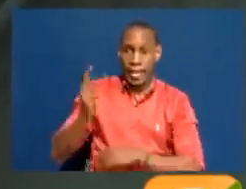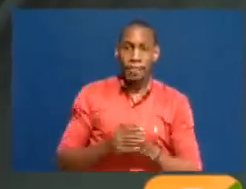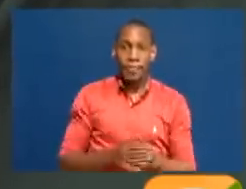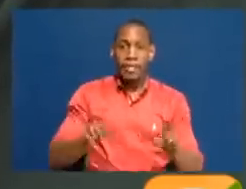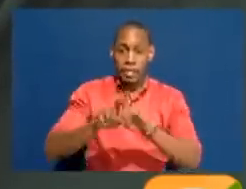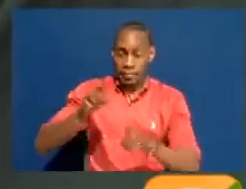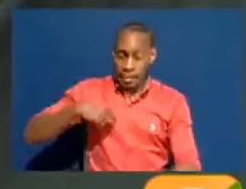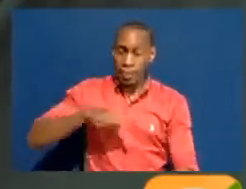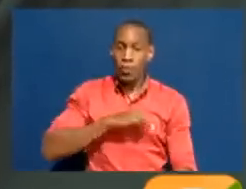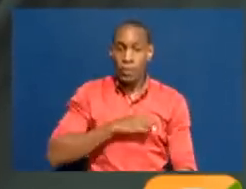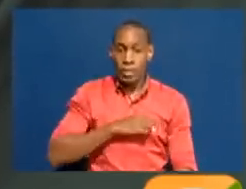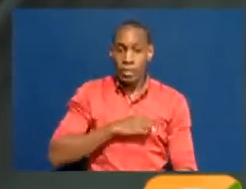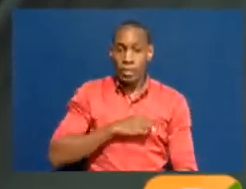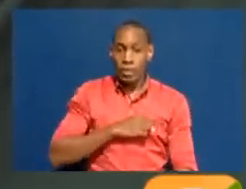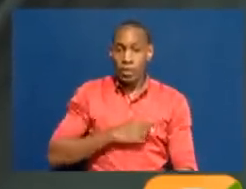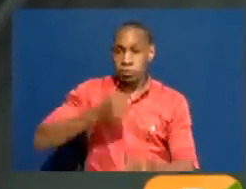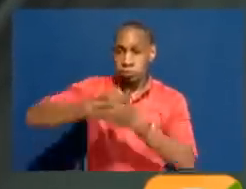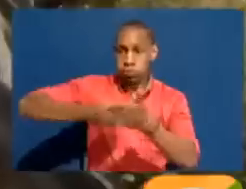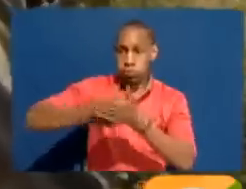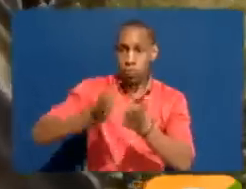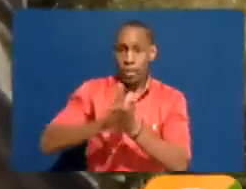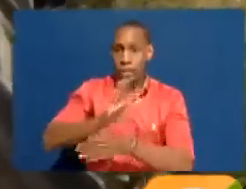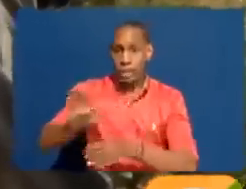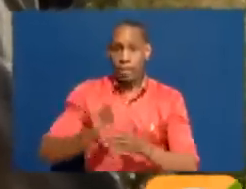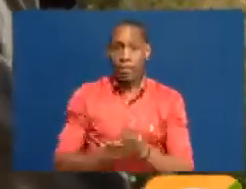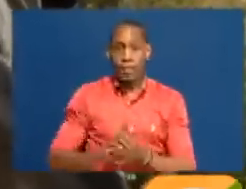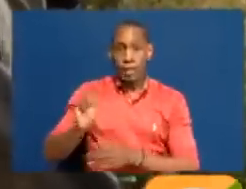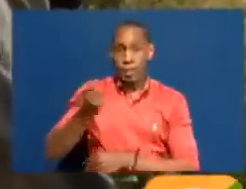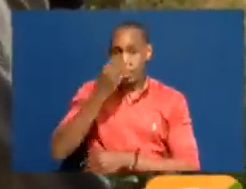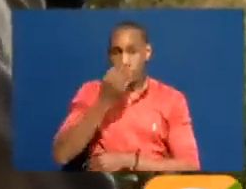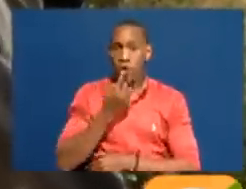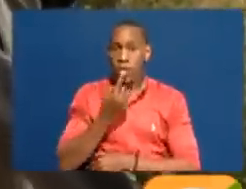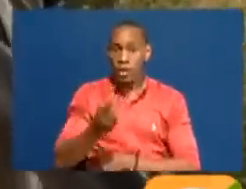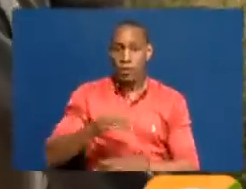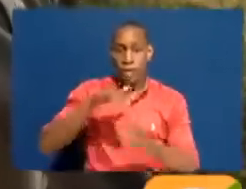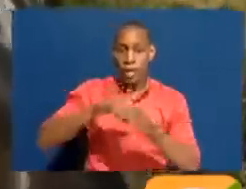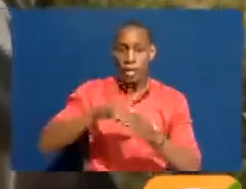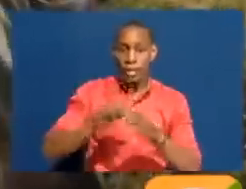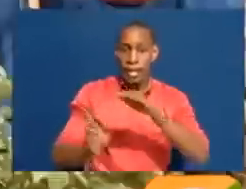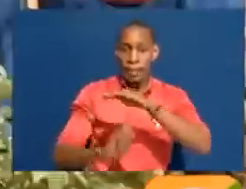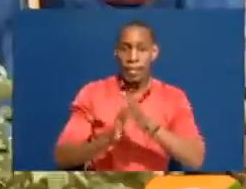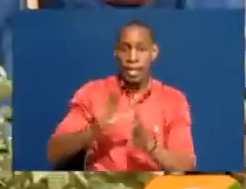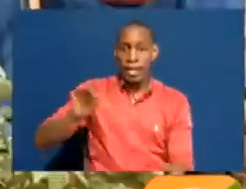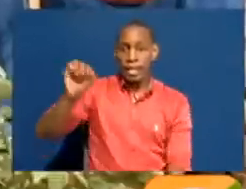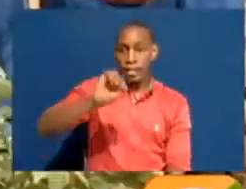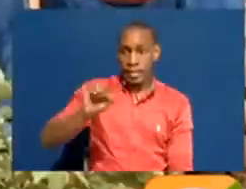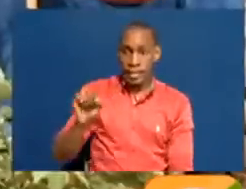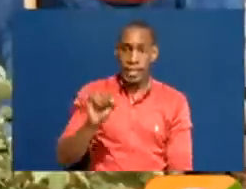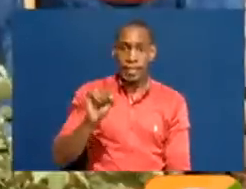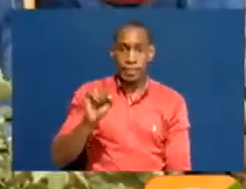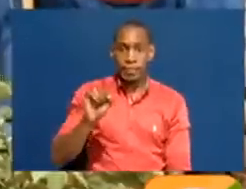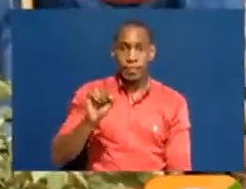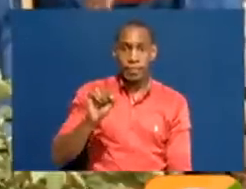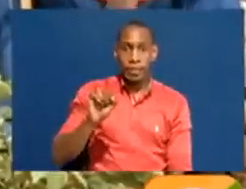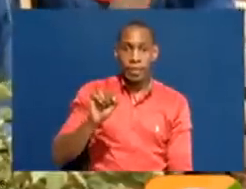na sisi tutapambana na wao vilivyo. President Ruto further directed Interior Ministry Cabinet Secretary Kithure